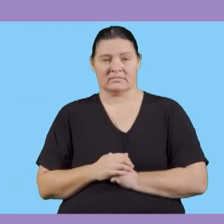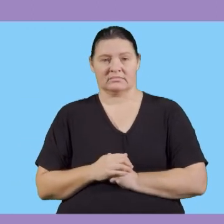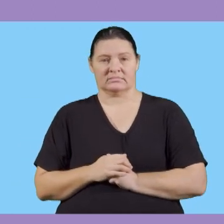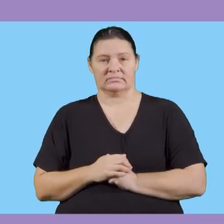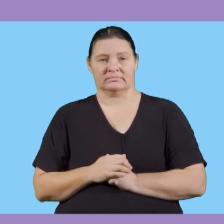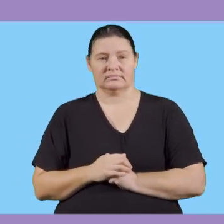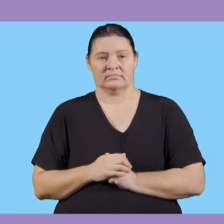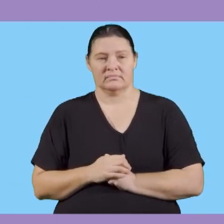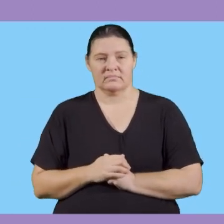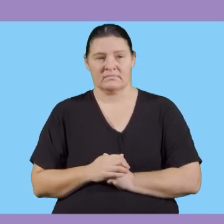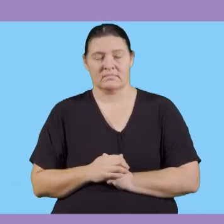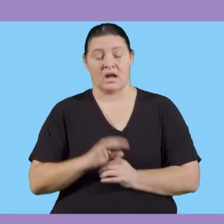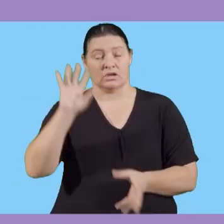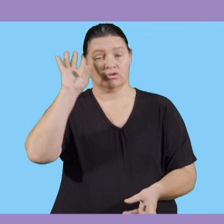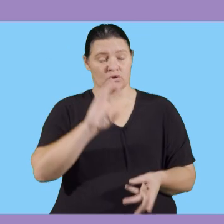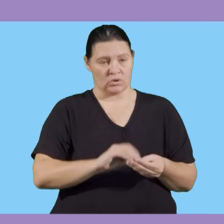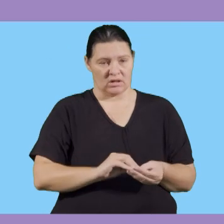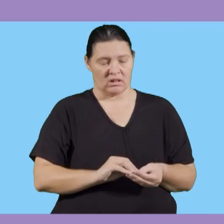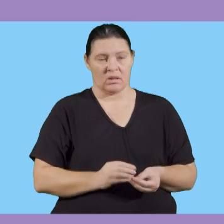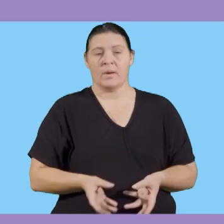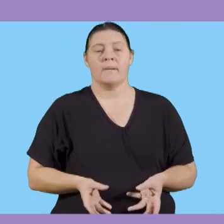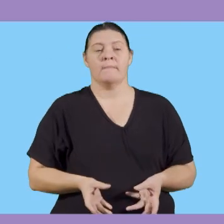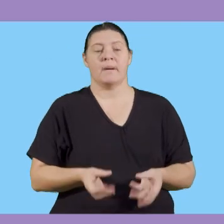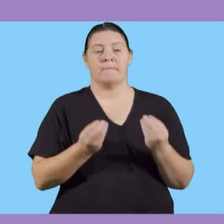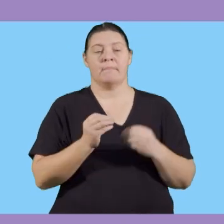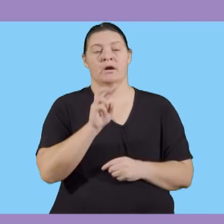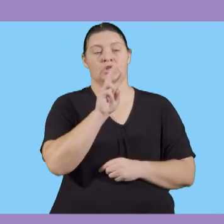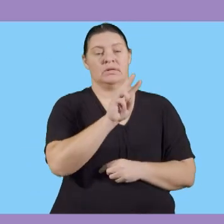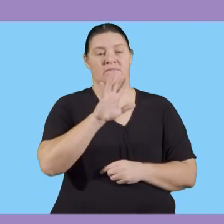4,095 rands. And in total, we are going to have